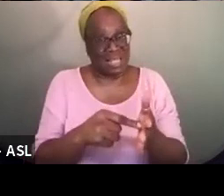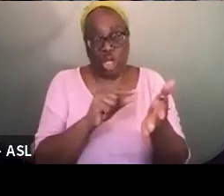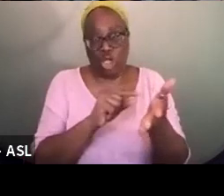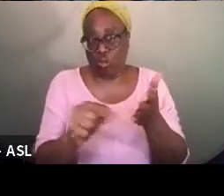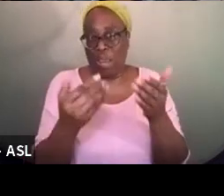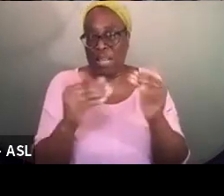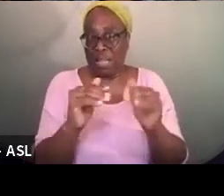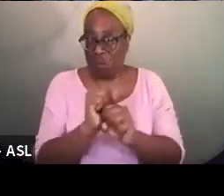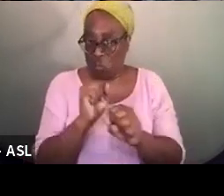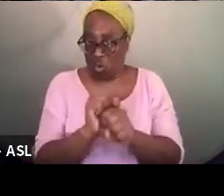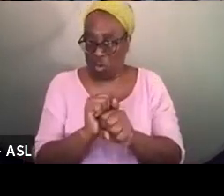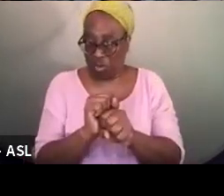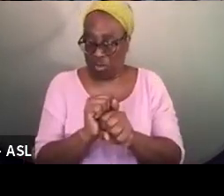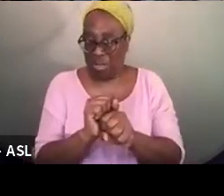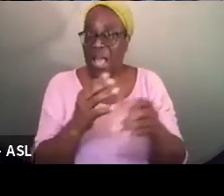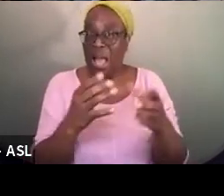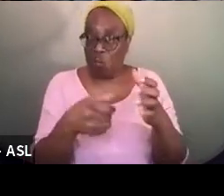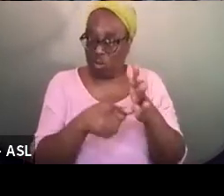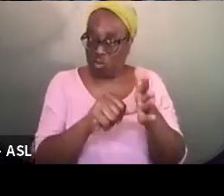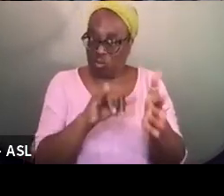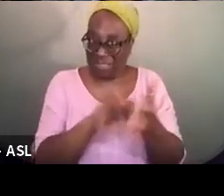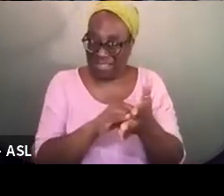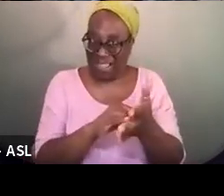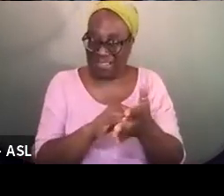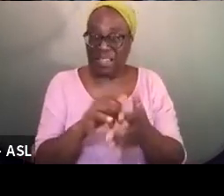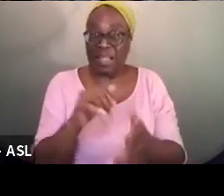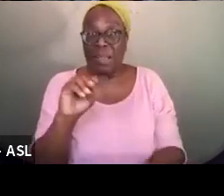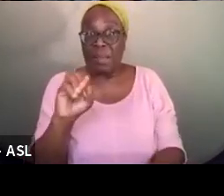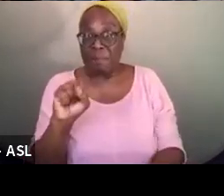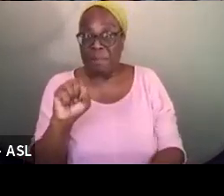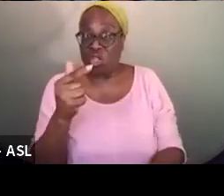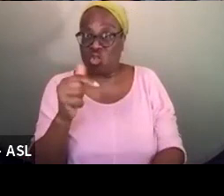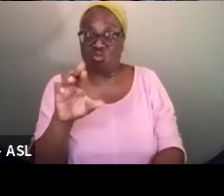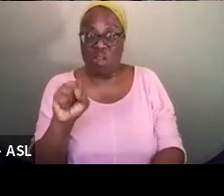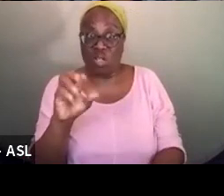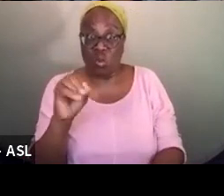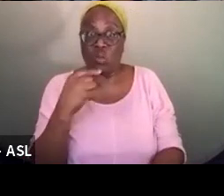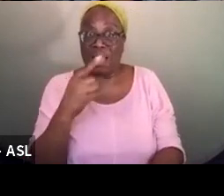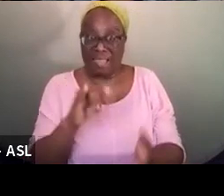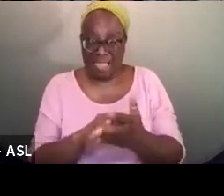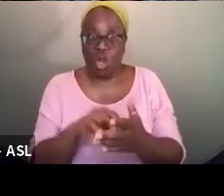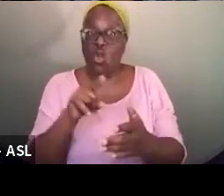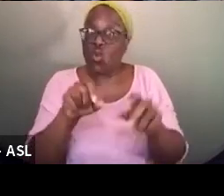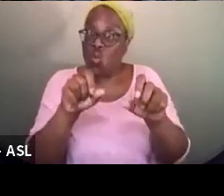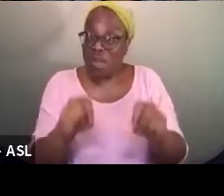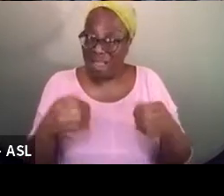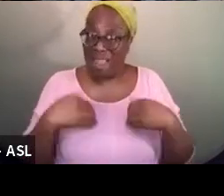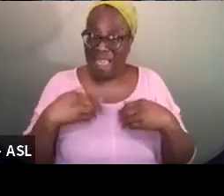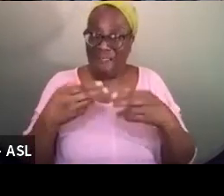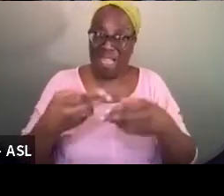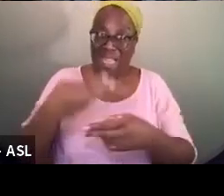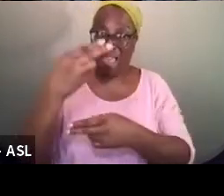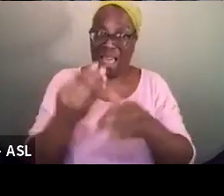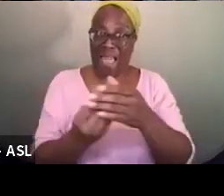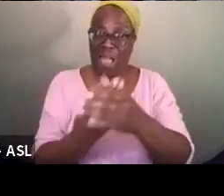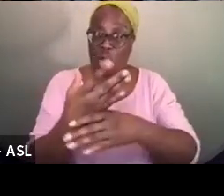Grassa stated, and I want to reiterate it. You know, you can have a high growth score, but